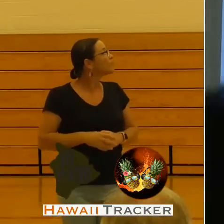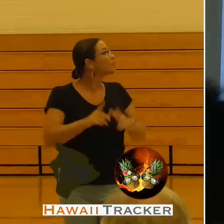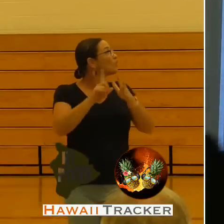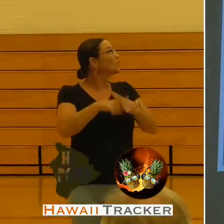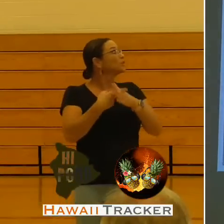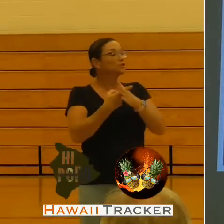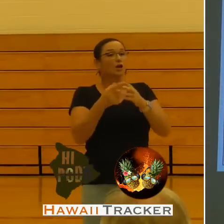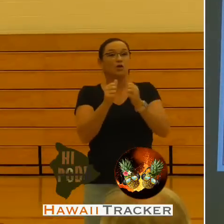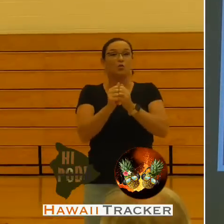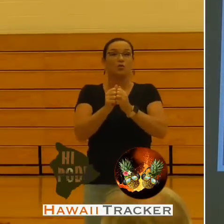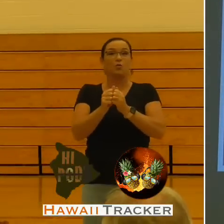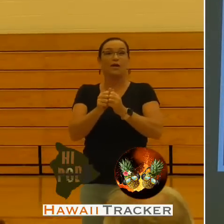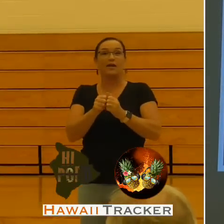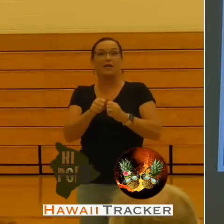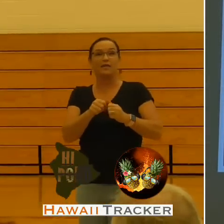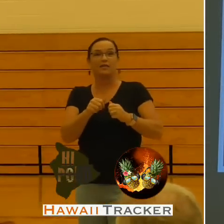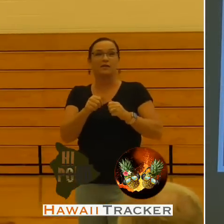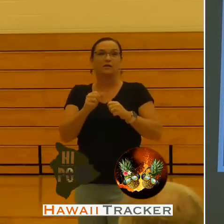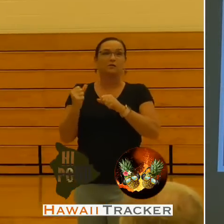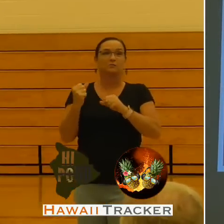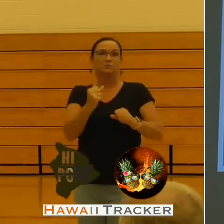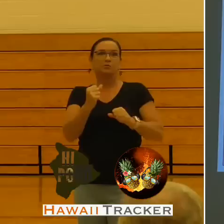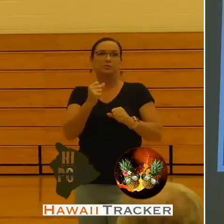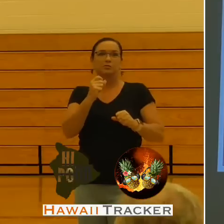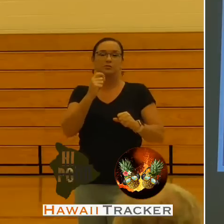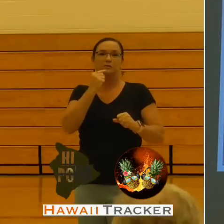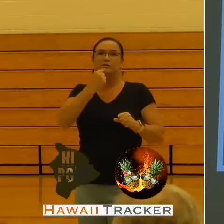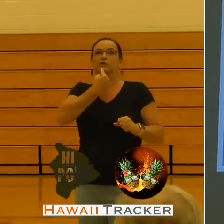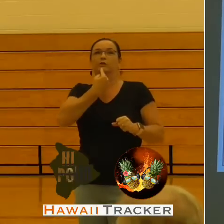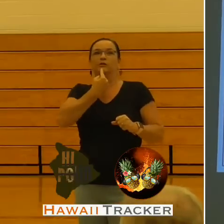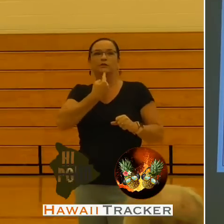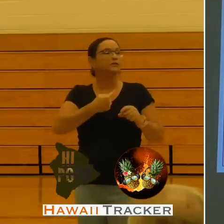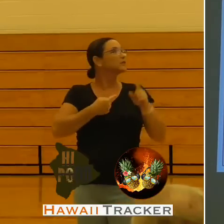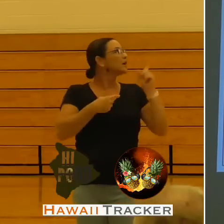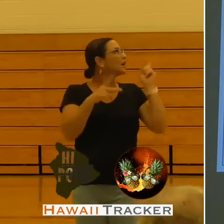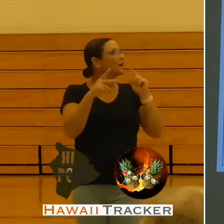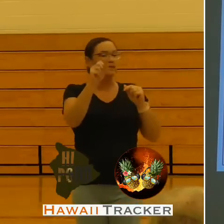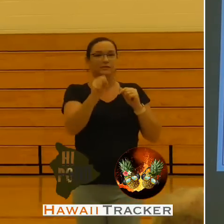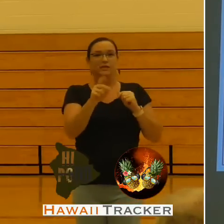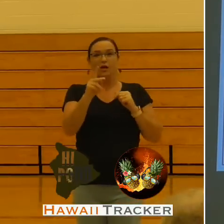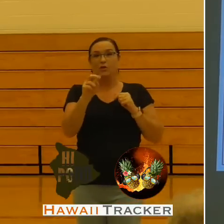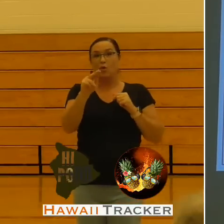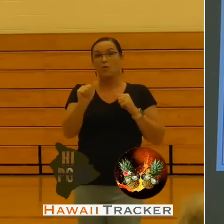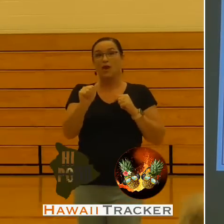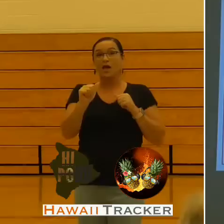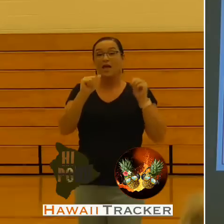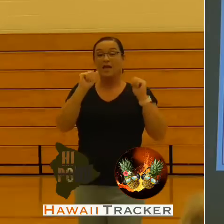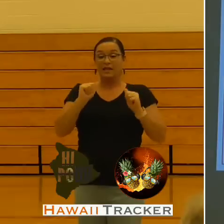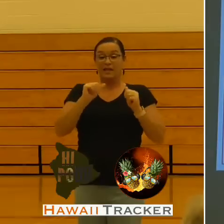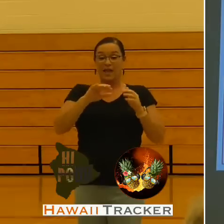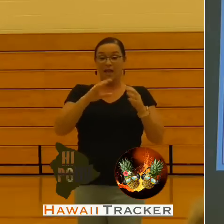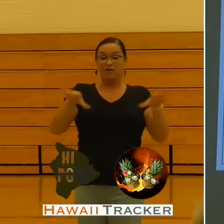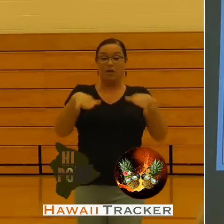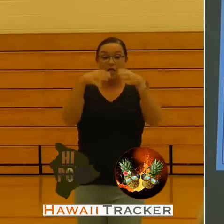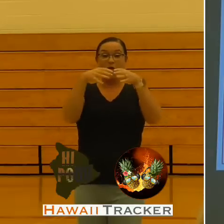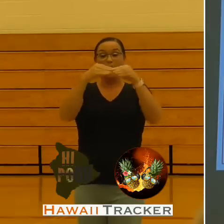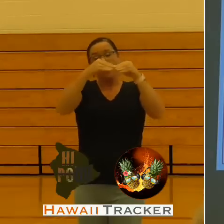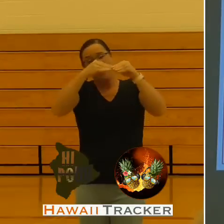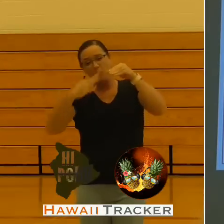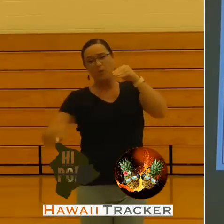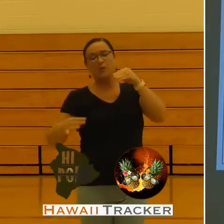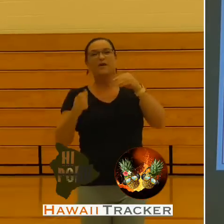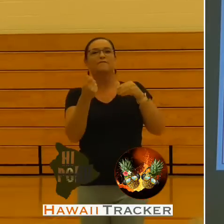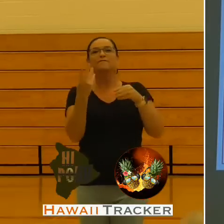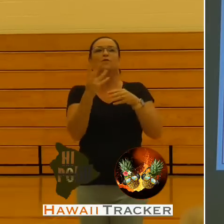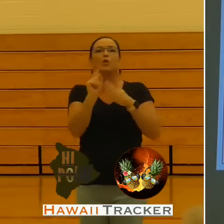with the extreme case. Down in South Kona, we had lava flows reach the ocean in a matter of hours. You can see the numbers